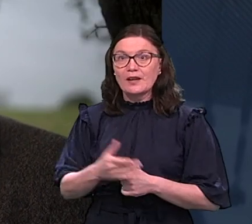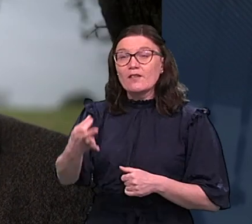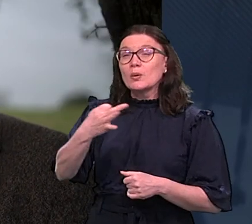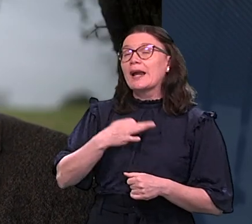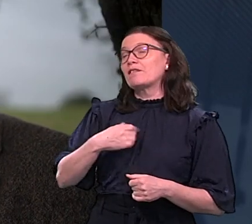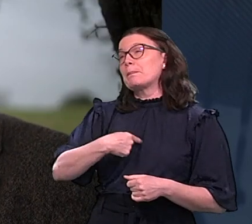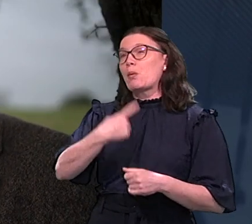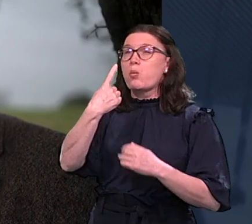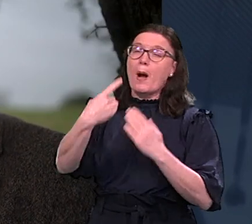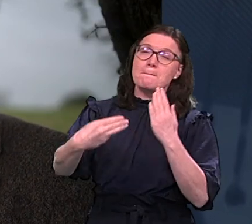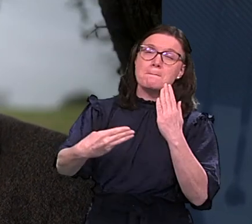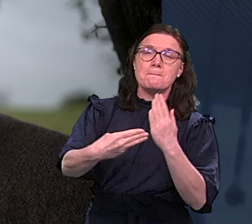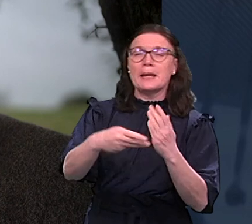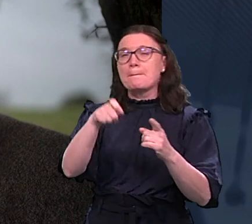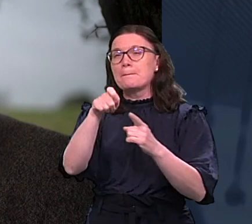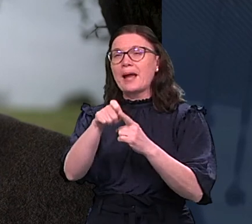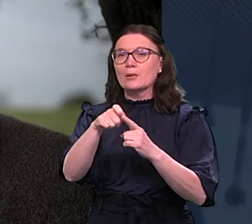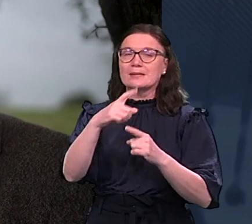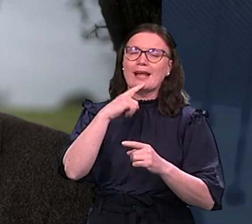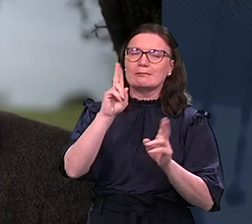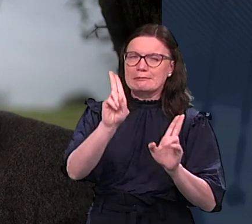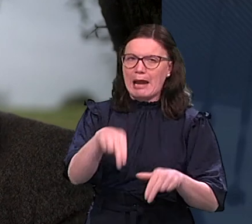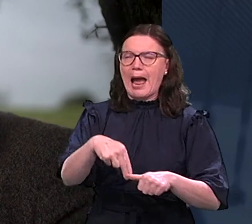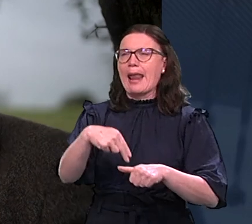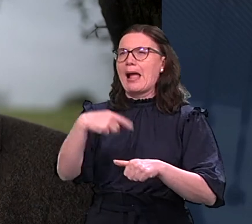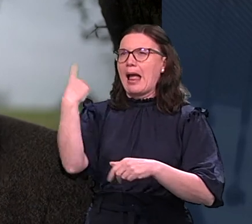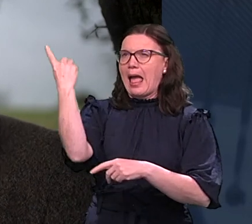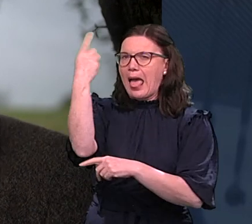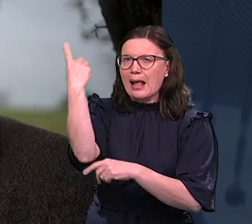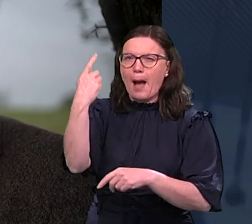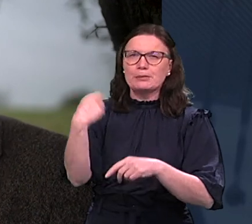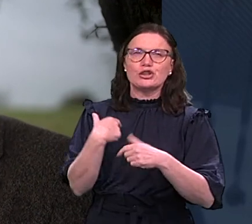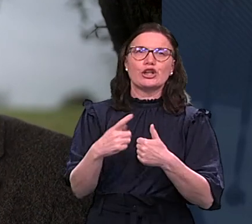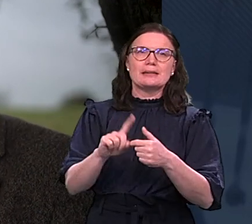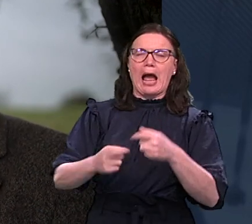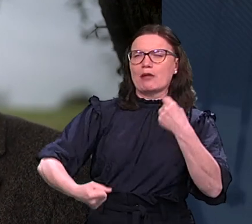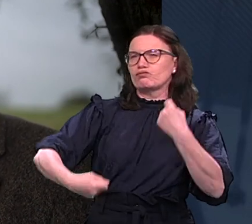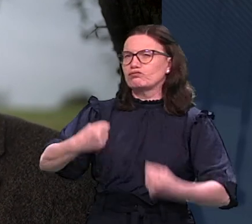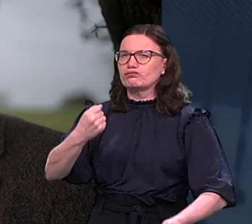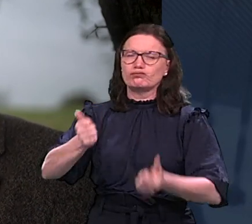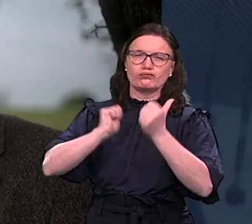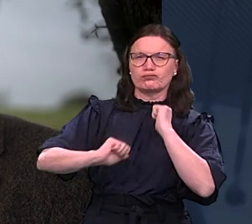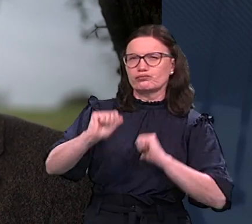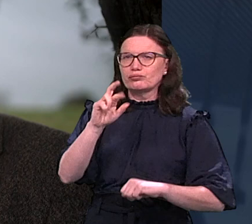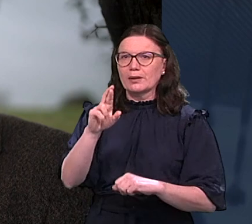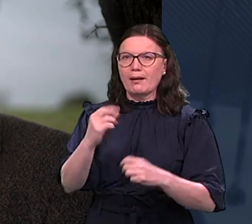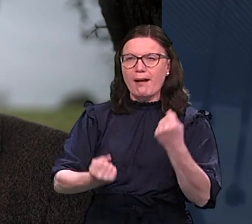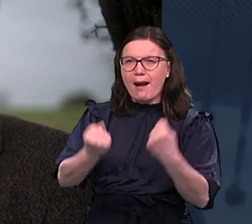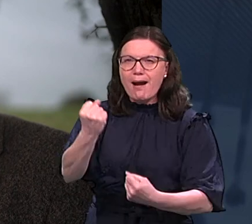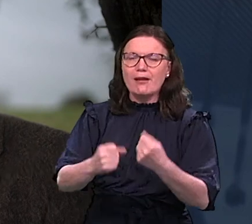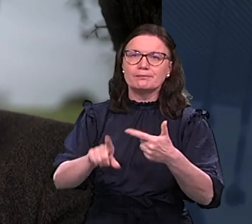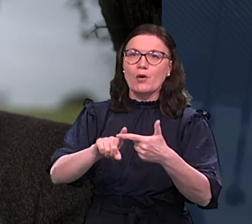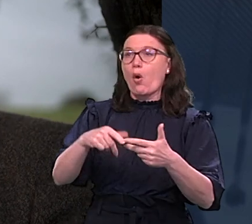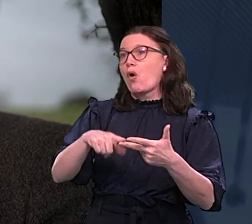£1 million and a helicopter and a huge big car like a Rolls Royce or a Mercedes or a BMW and an apartment